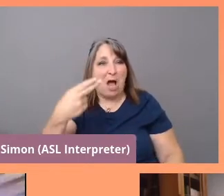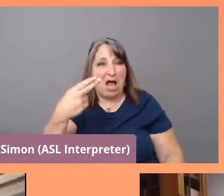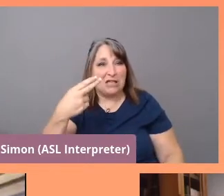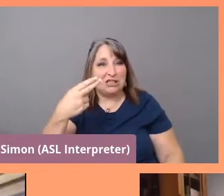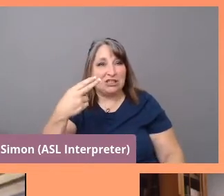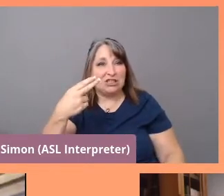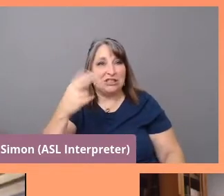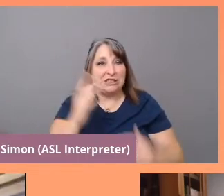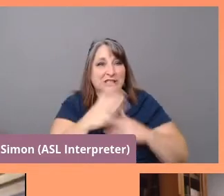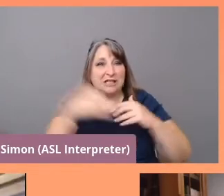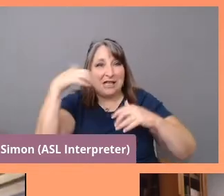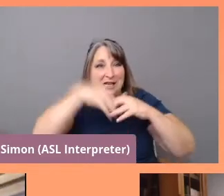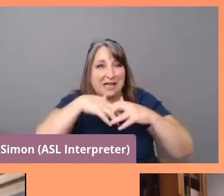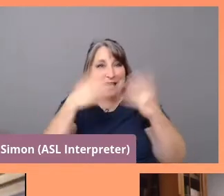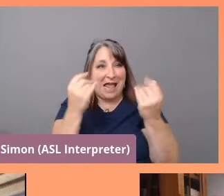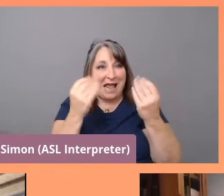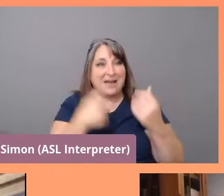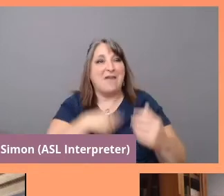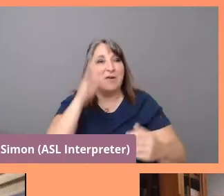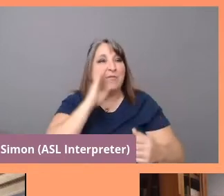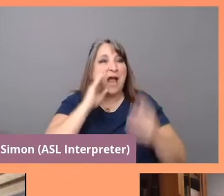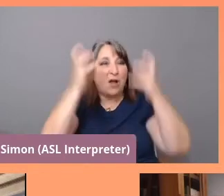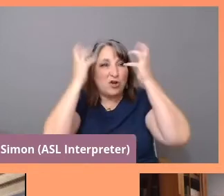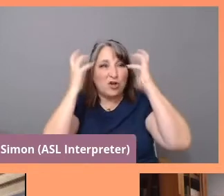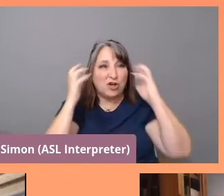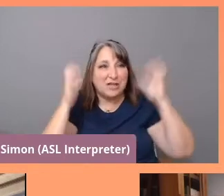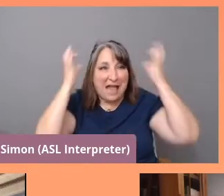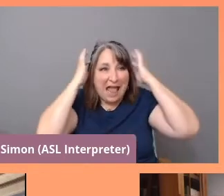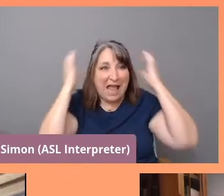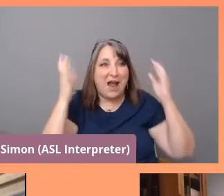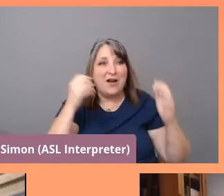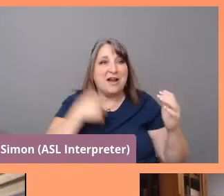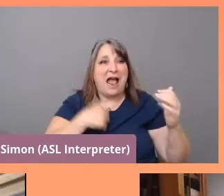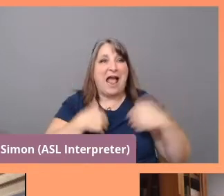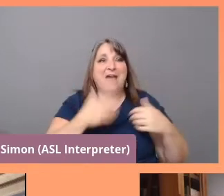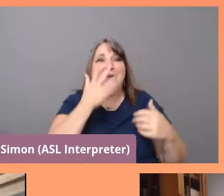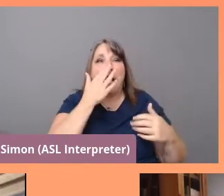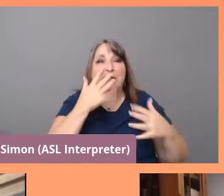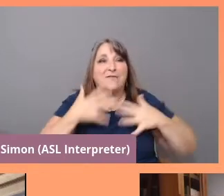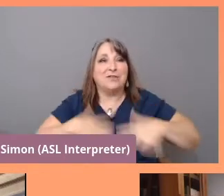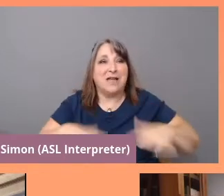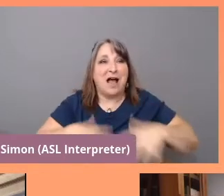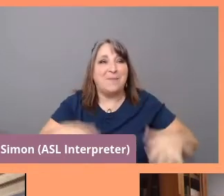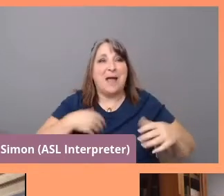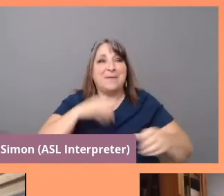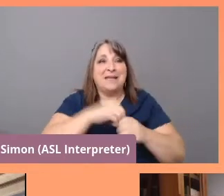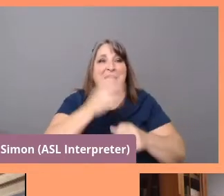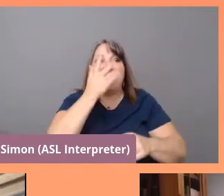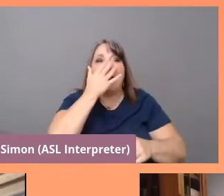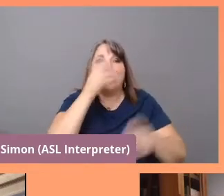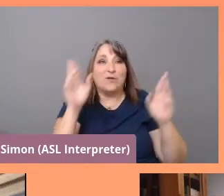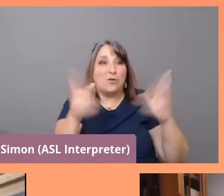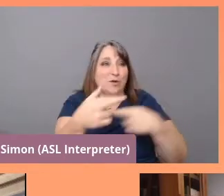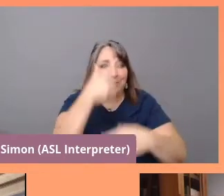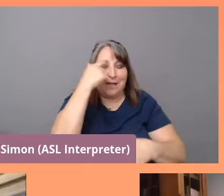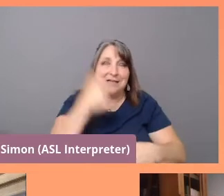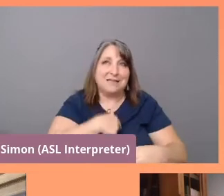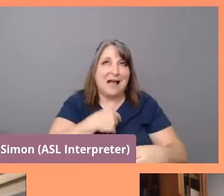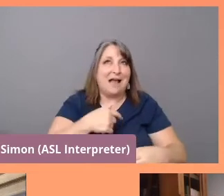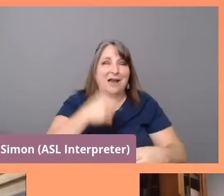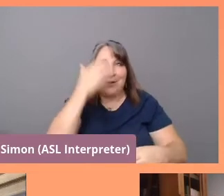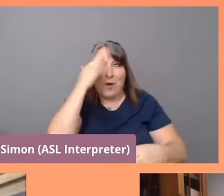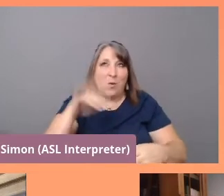I've got brown curly hair, and I'm wearing a colorful top, and I'm in a colorful room because Lord knows we all need some brightness in our